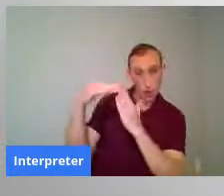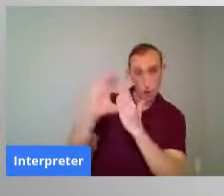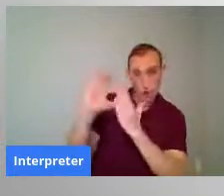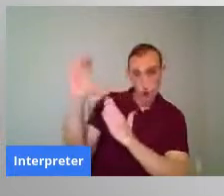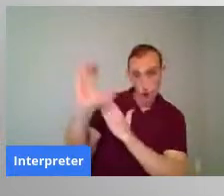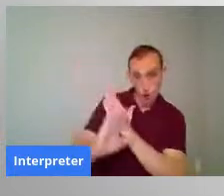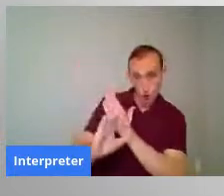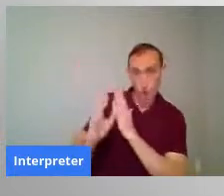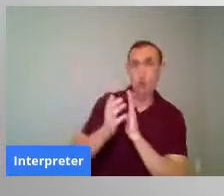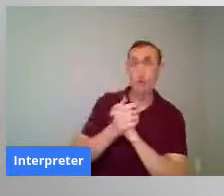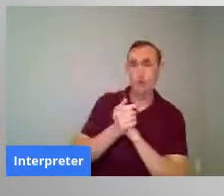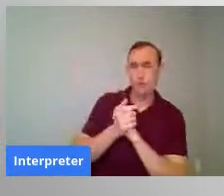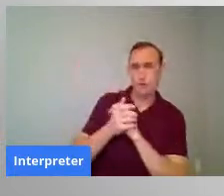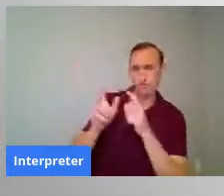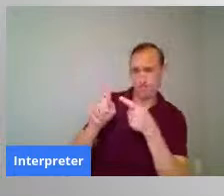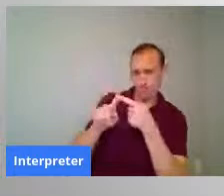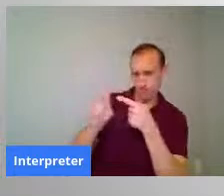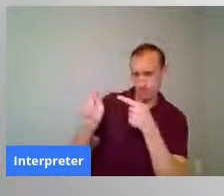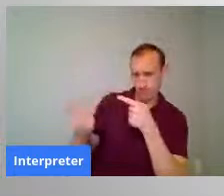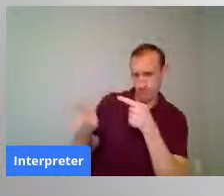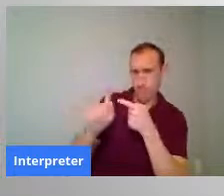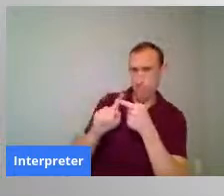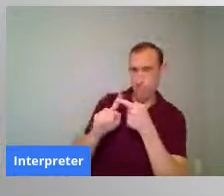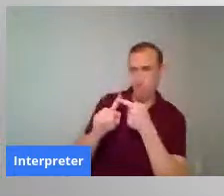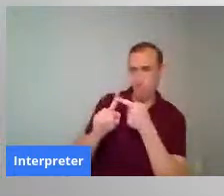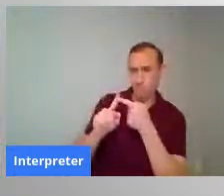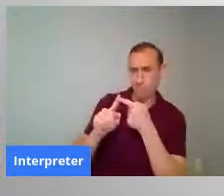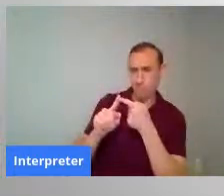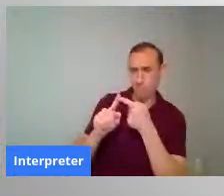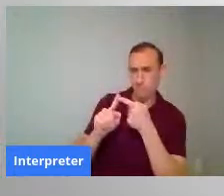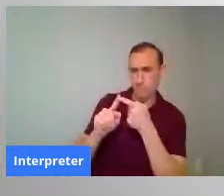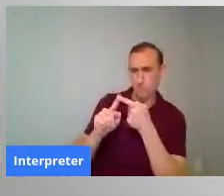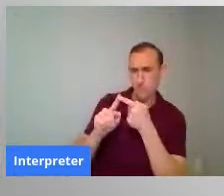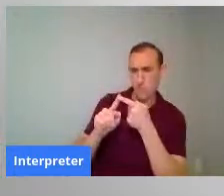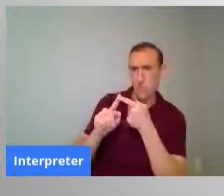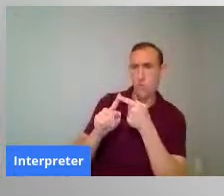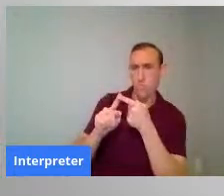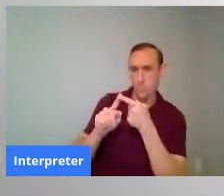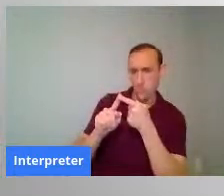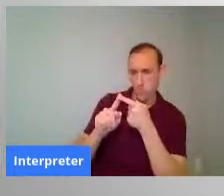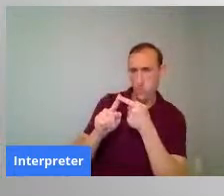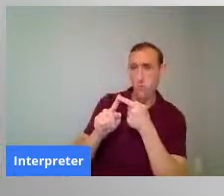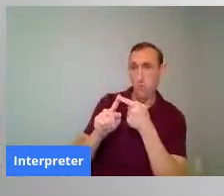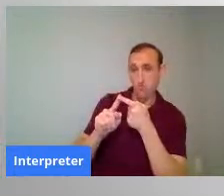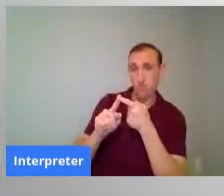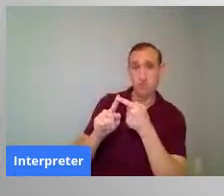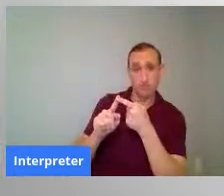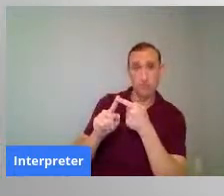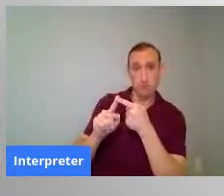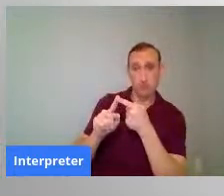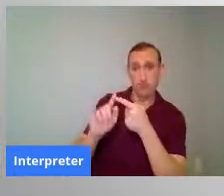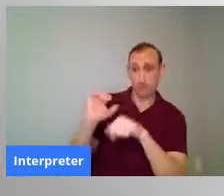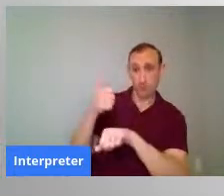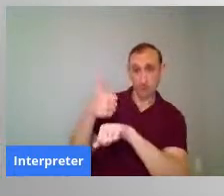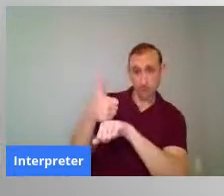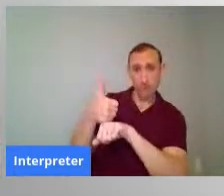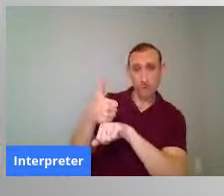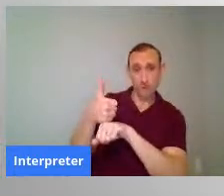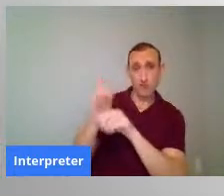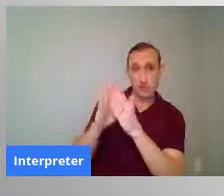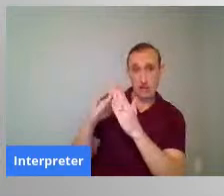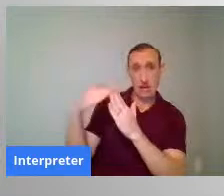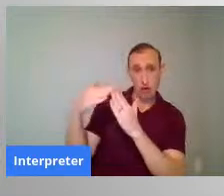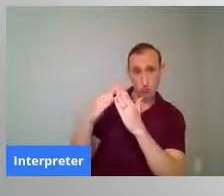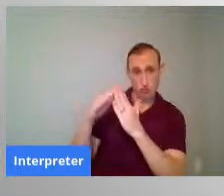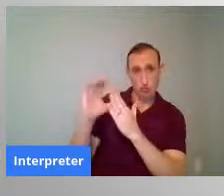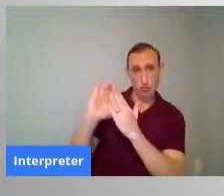So one is, first of all, I really am glad that there was a calendar committee and that there was input from a lot of different people,